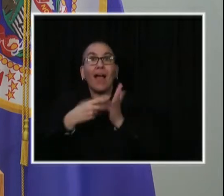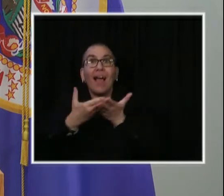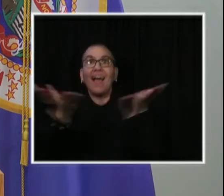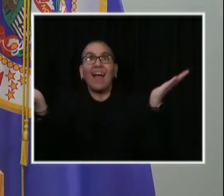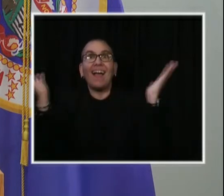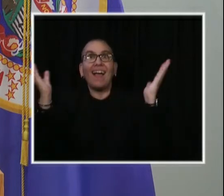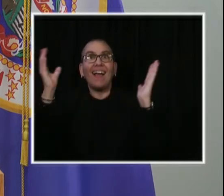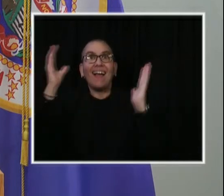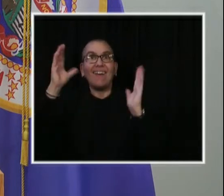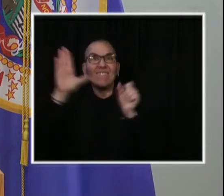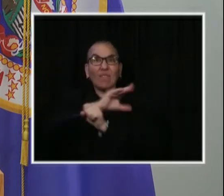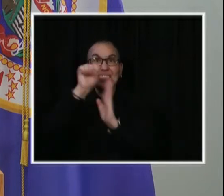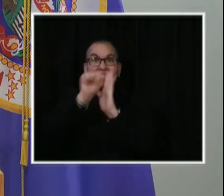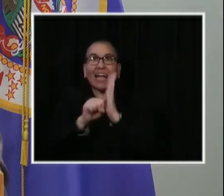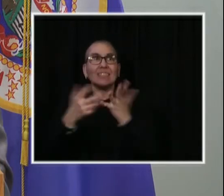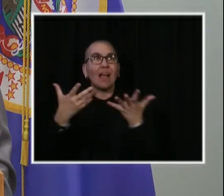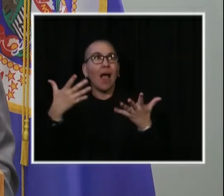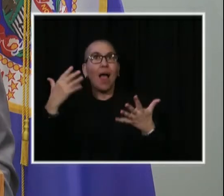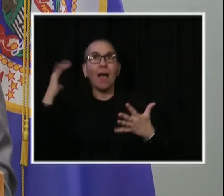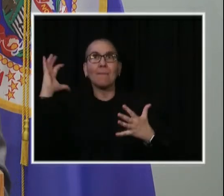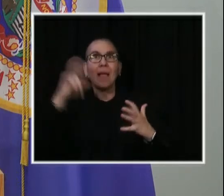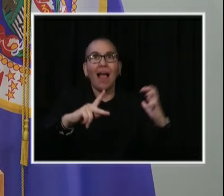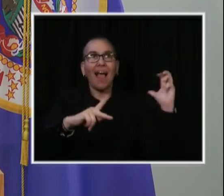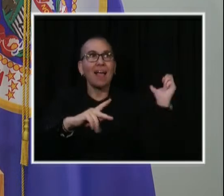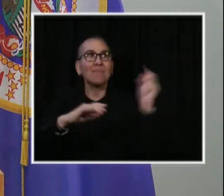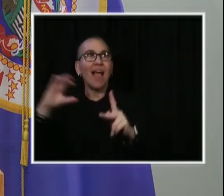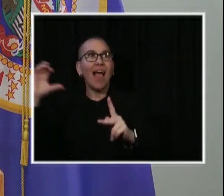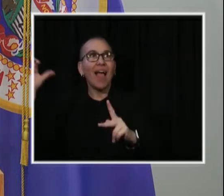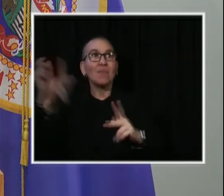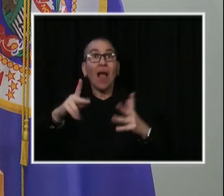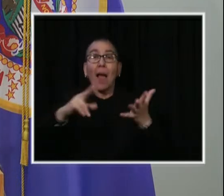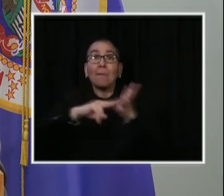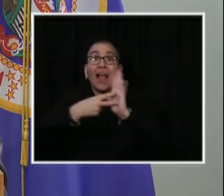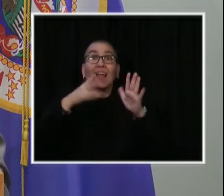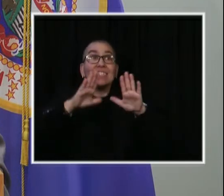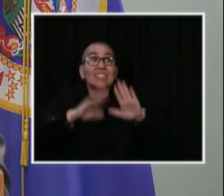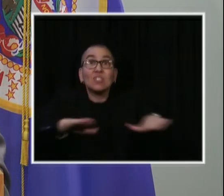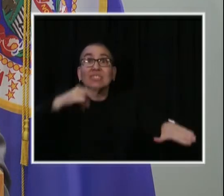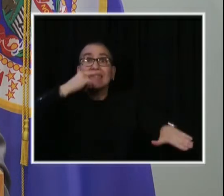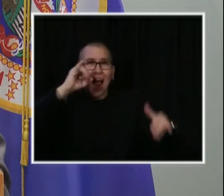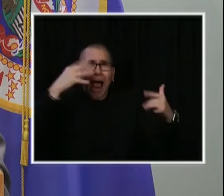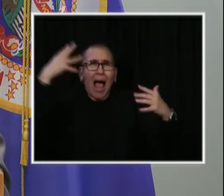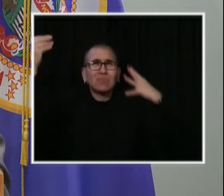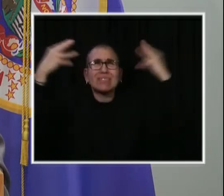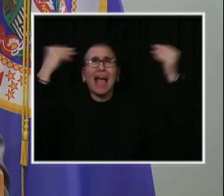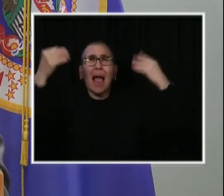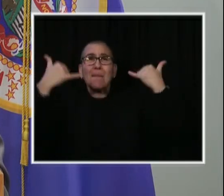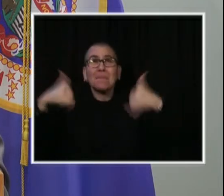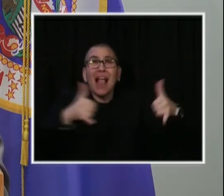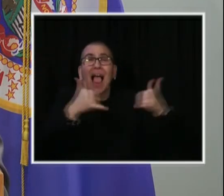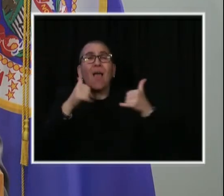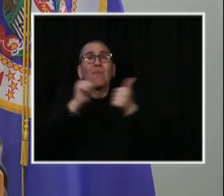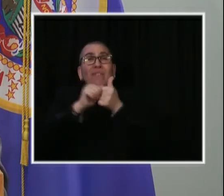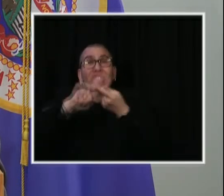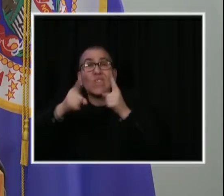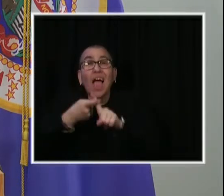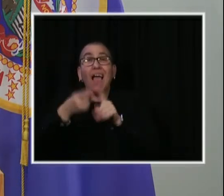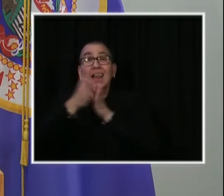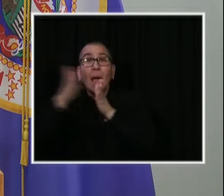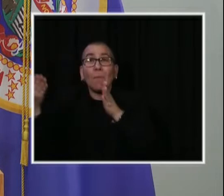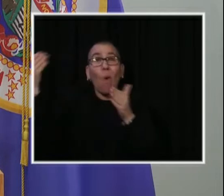coming soon. Opportunities for our children to be in the backyard with their friends, and you to be sitting around with the in-laws and everyone else around that